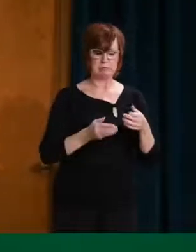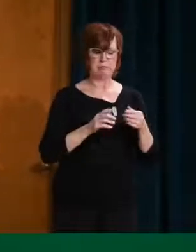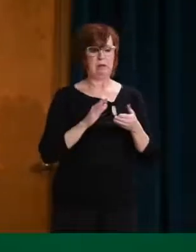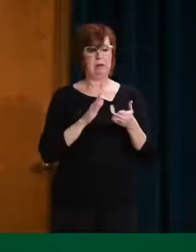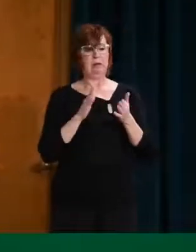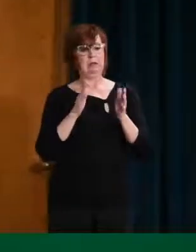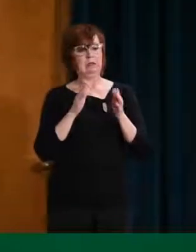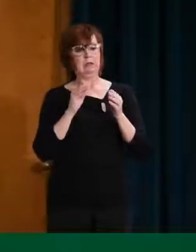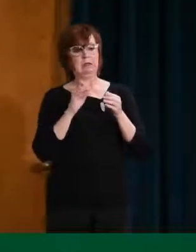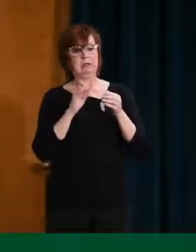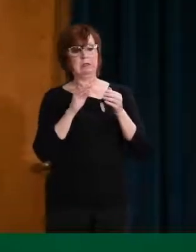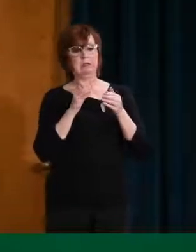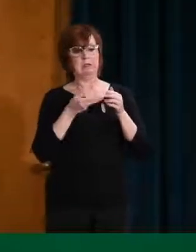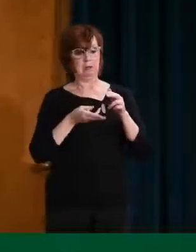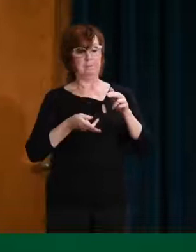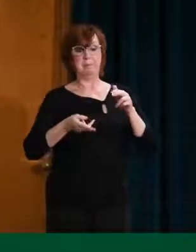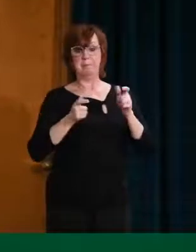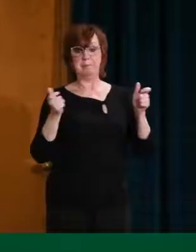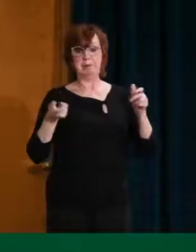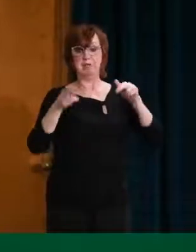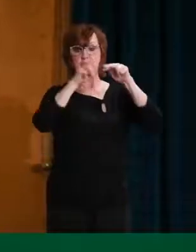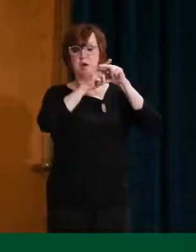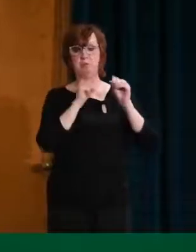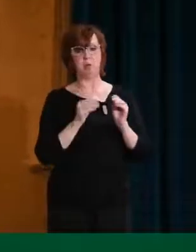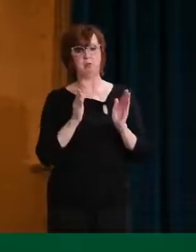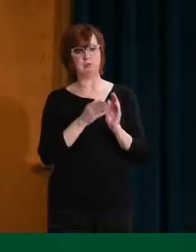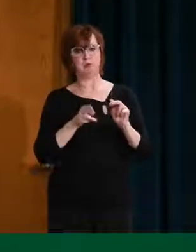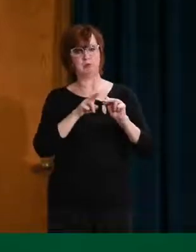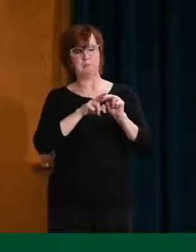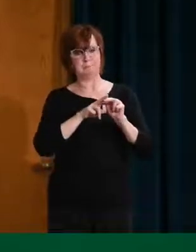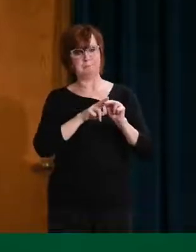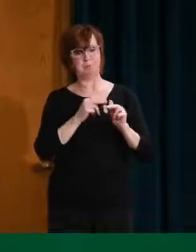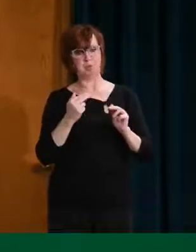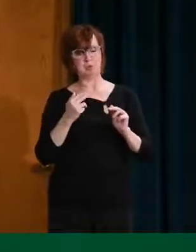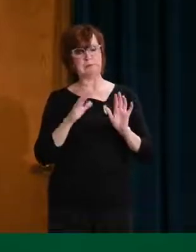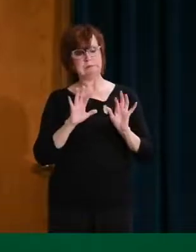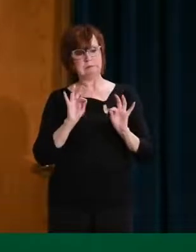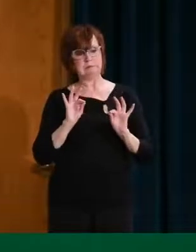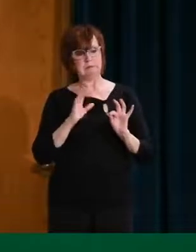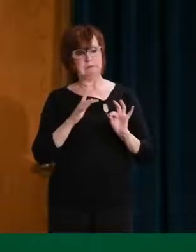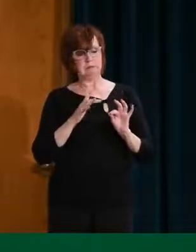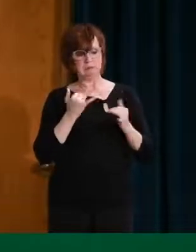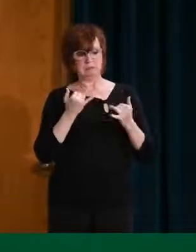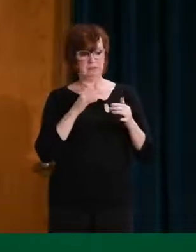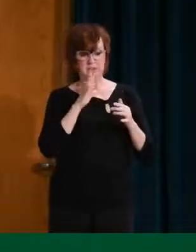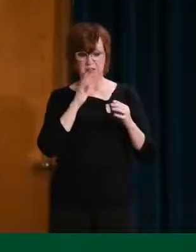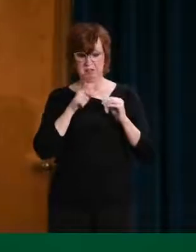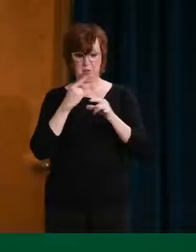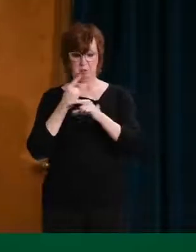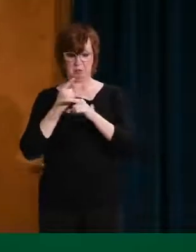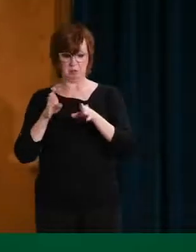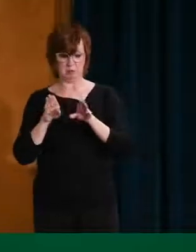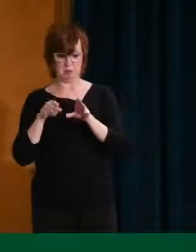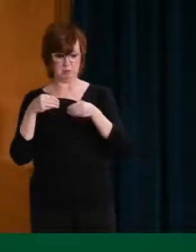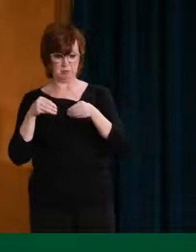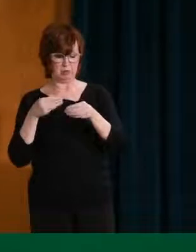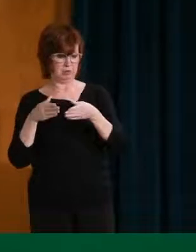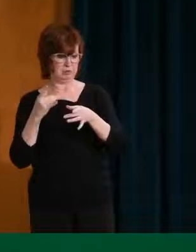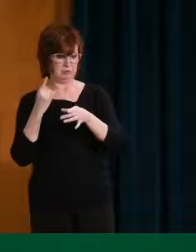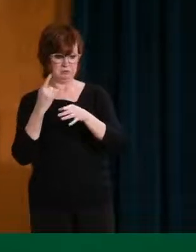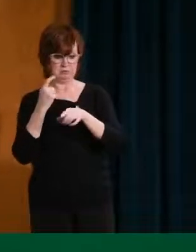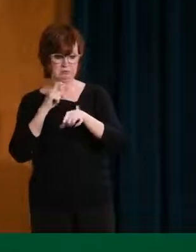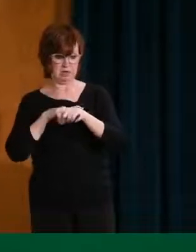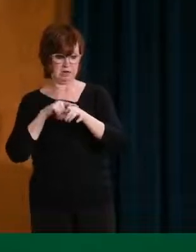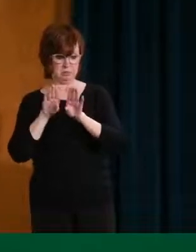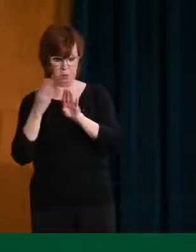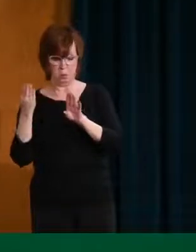of positive IDs. So no restrictions to be considered today. We're not considering at the moment changing the policy on liquor stores.